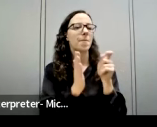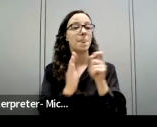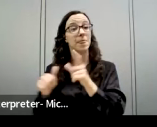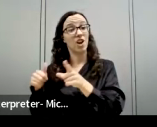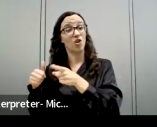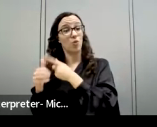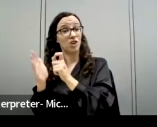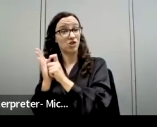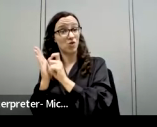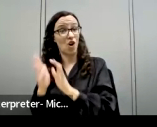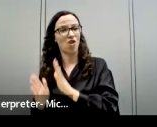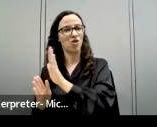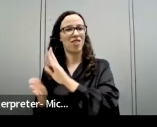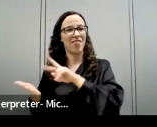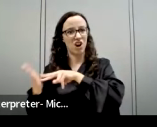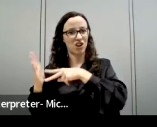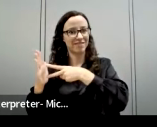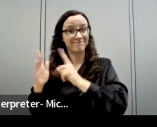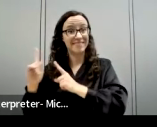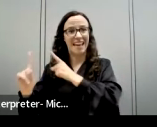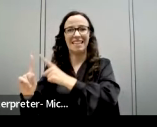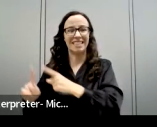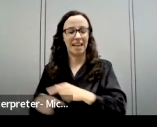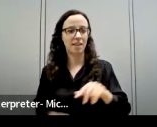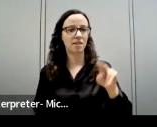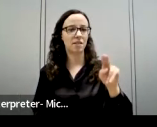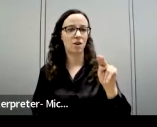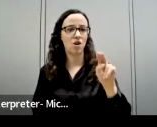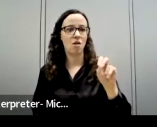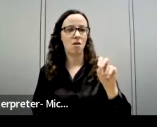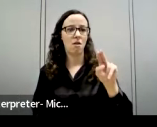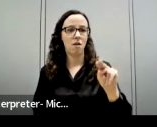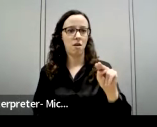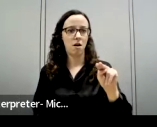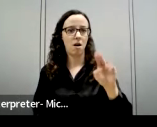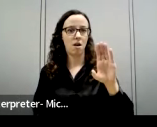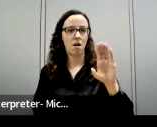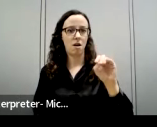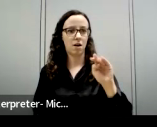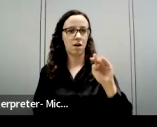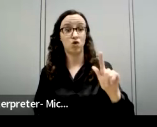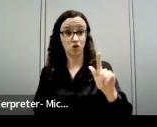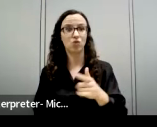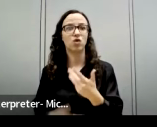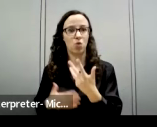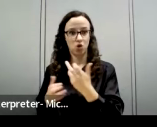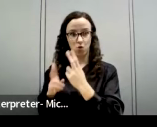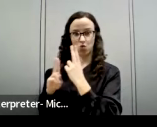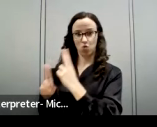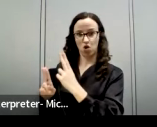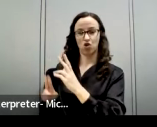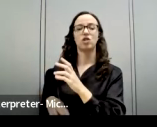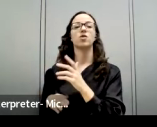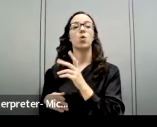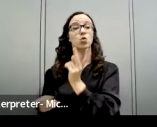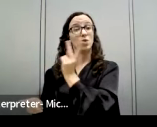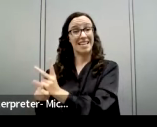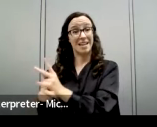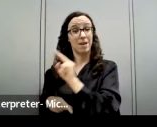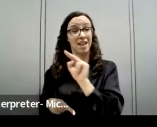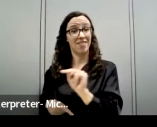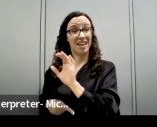original author's intent is non-commercial. So, it's a nice thing to do to honor that and also put the NC on there,